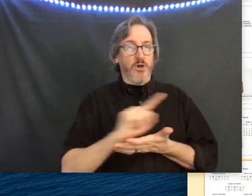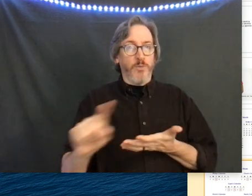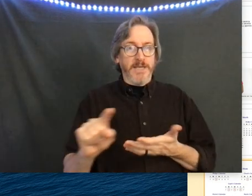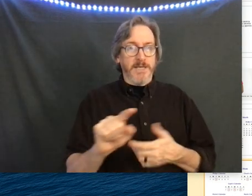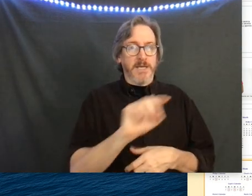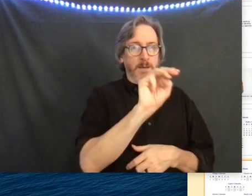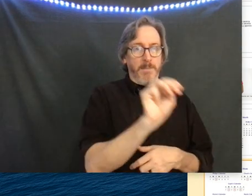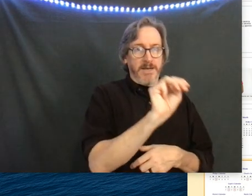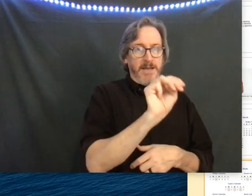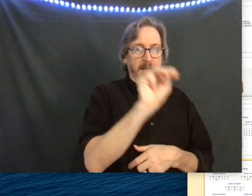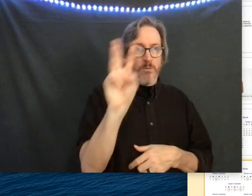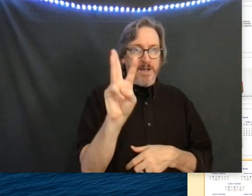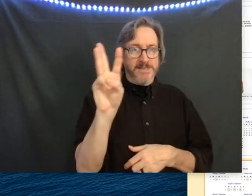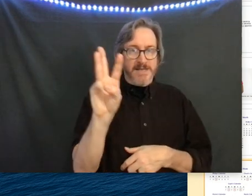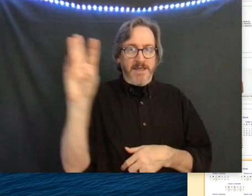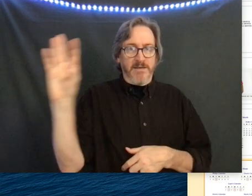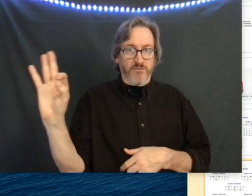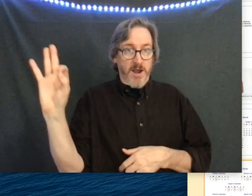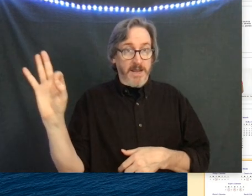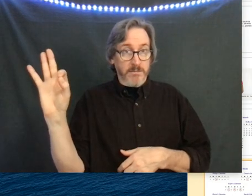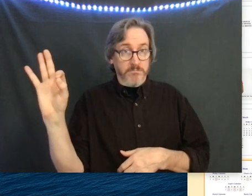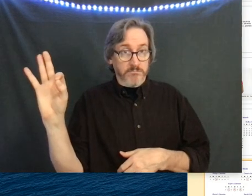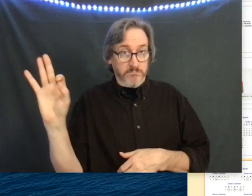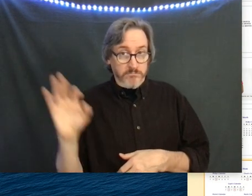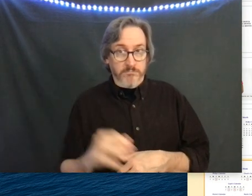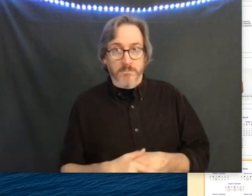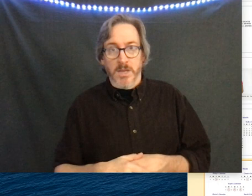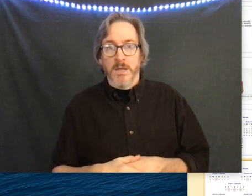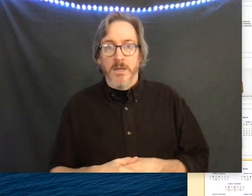Thrice a week, Monday, Wednesday, Friday.